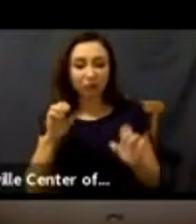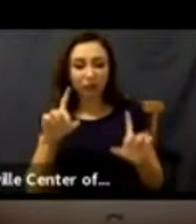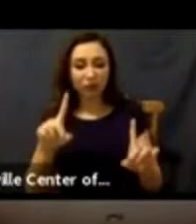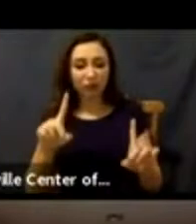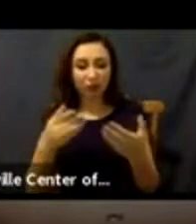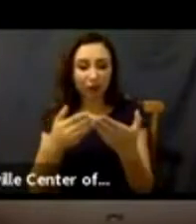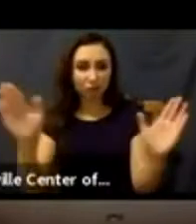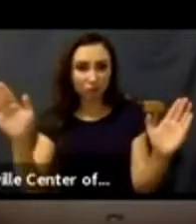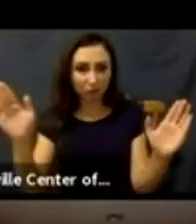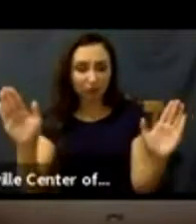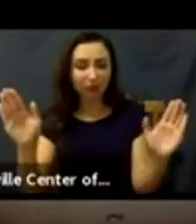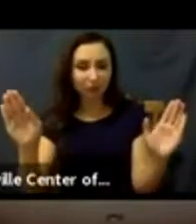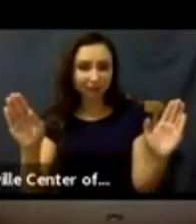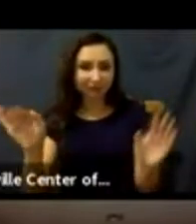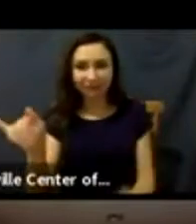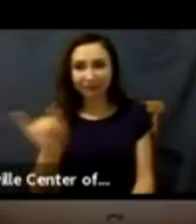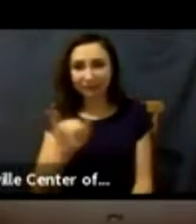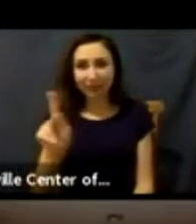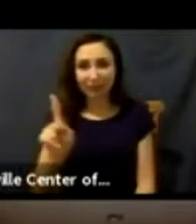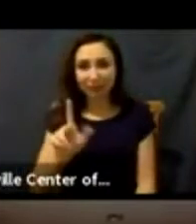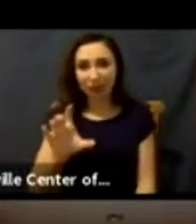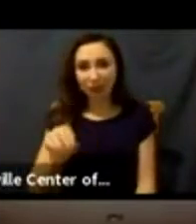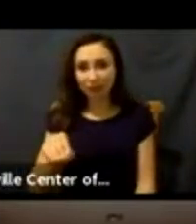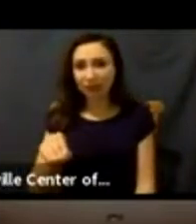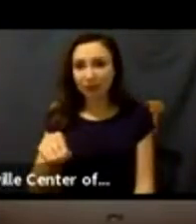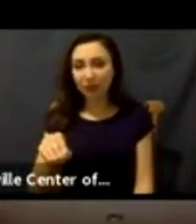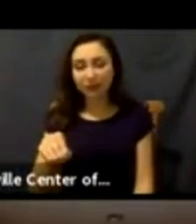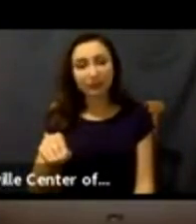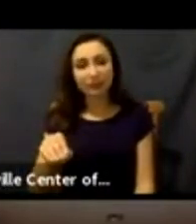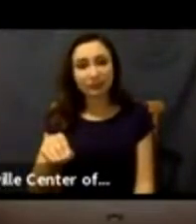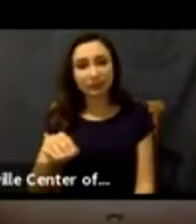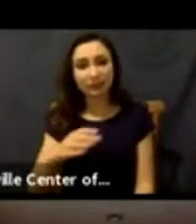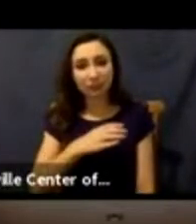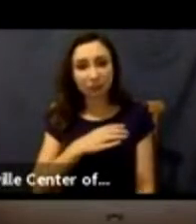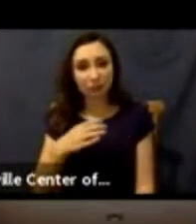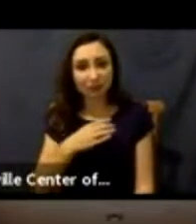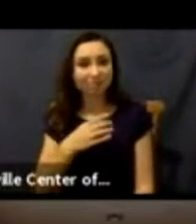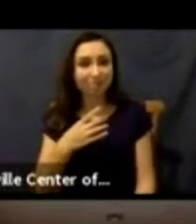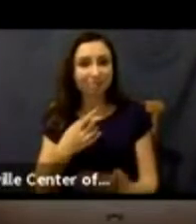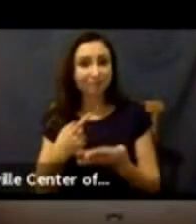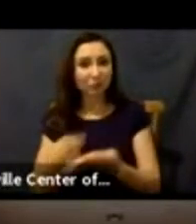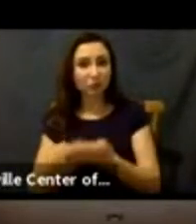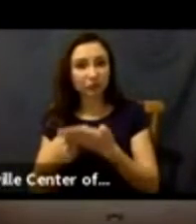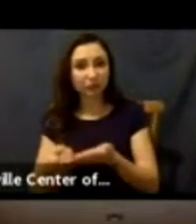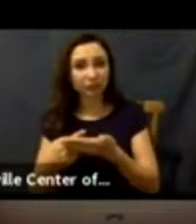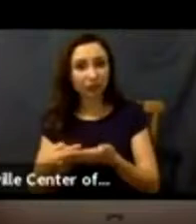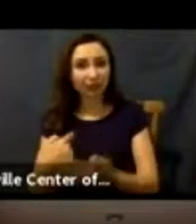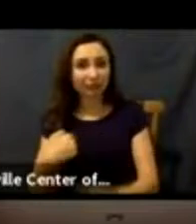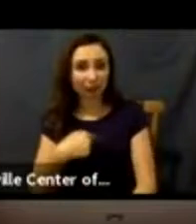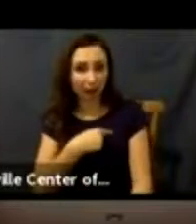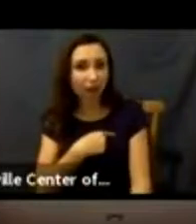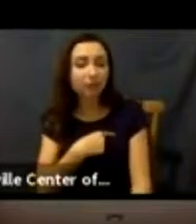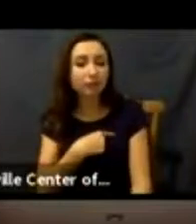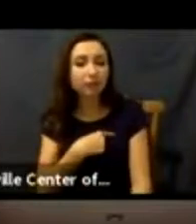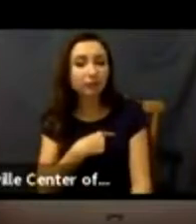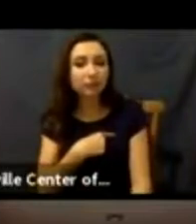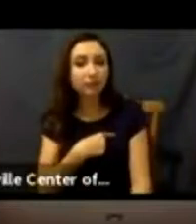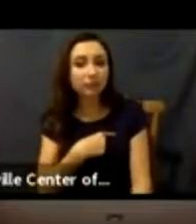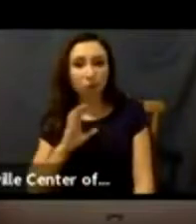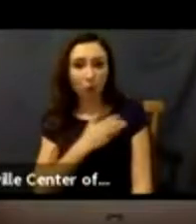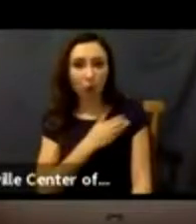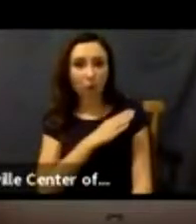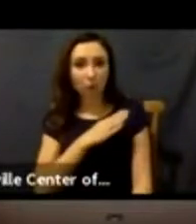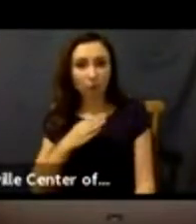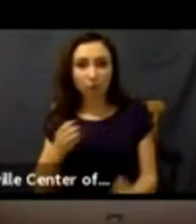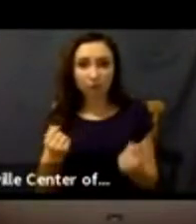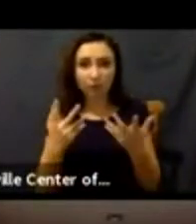such as Knox County Commission. They're talking about us. There were a lot of people who spoke on